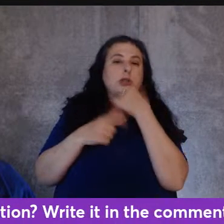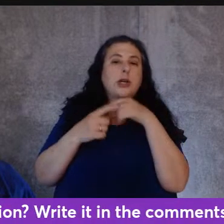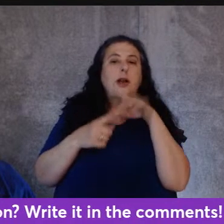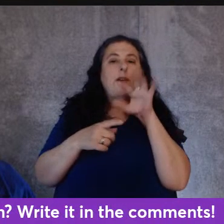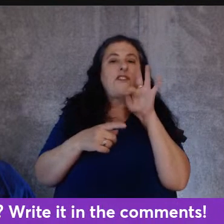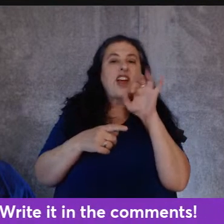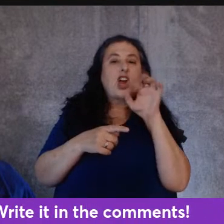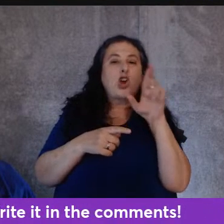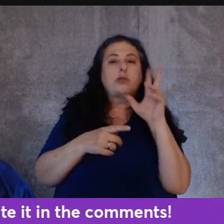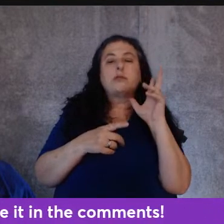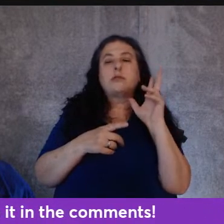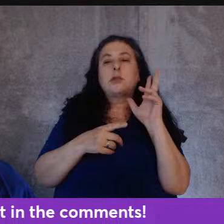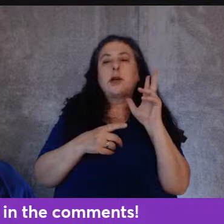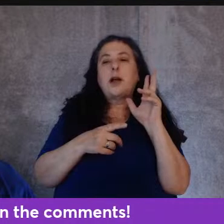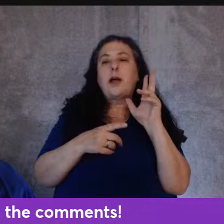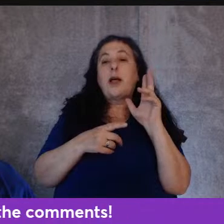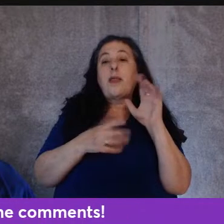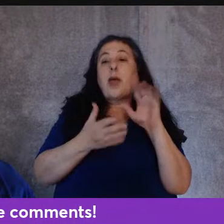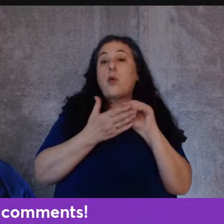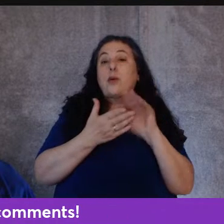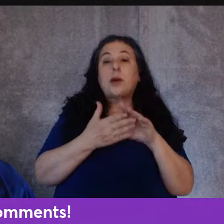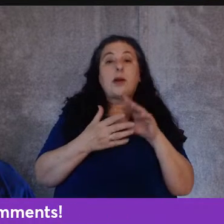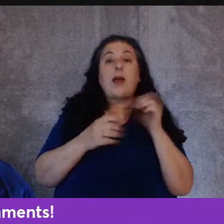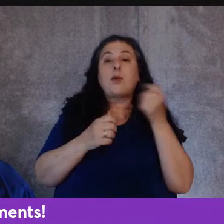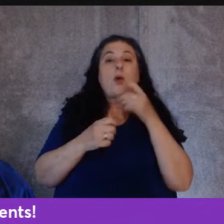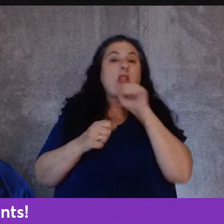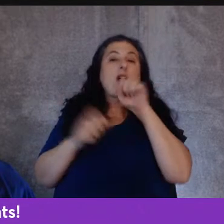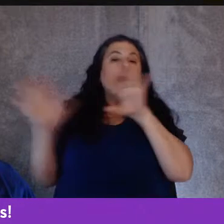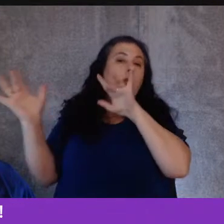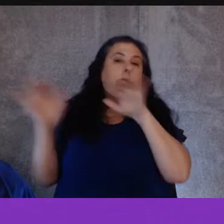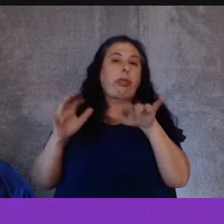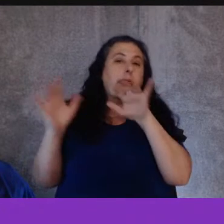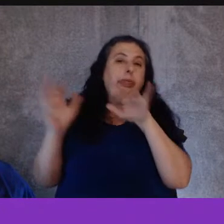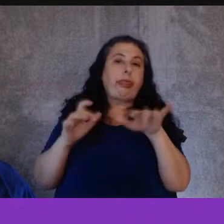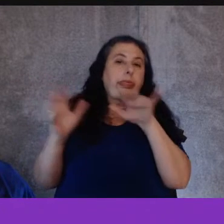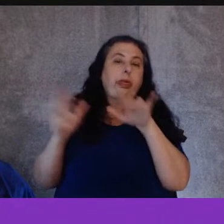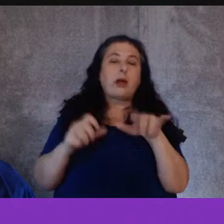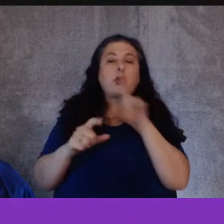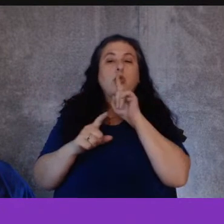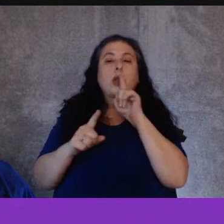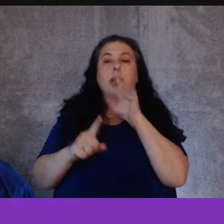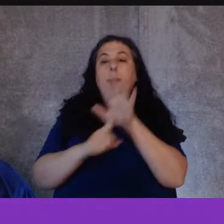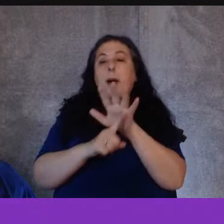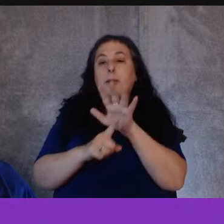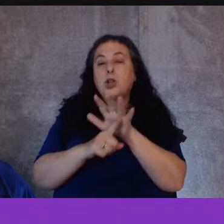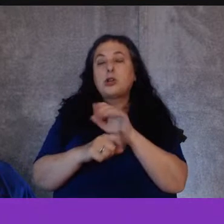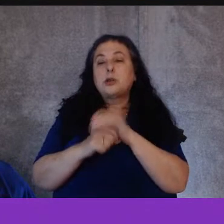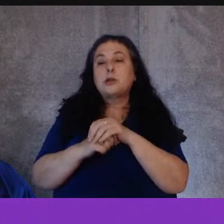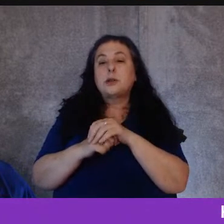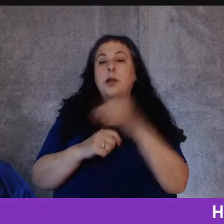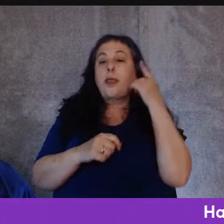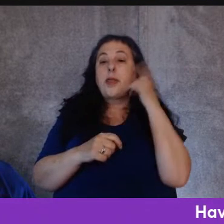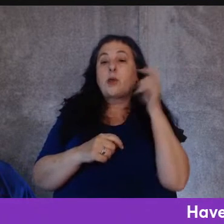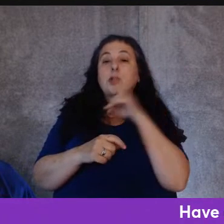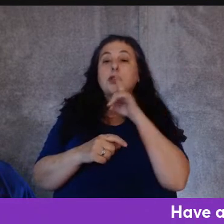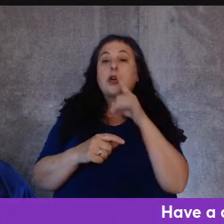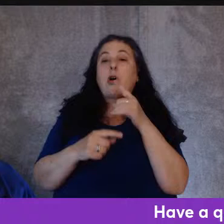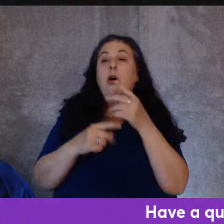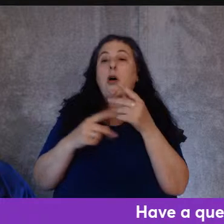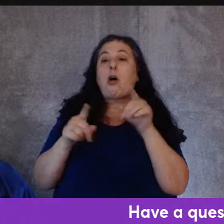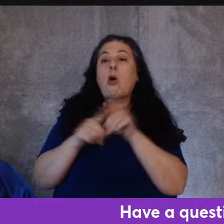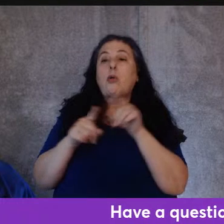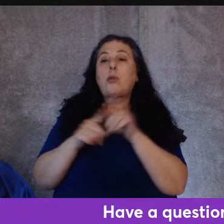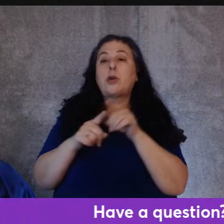these things were like through the roof. Everybody loved them. Wow. And so they were really, really, really popular. And then I think there was sort of